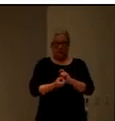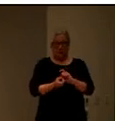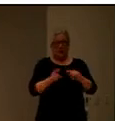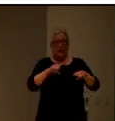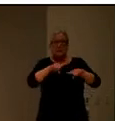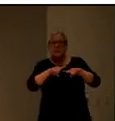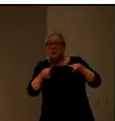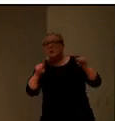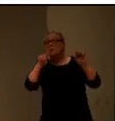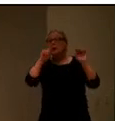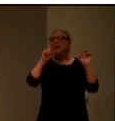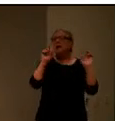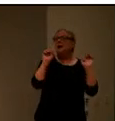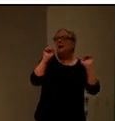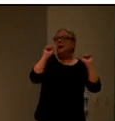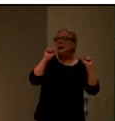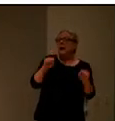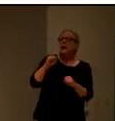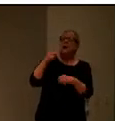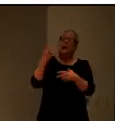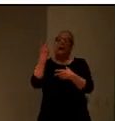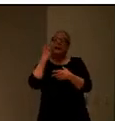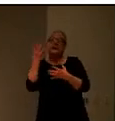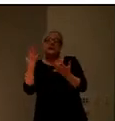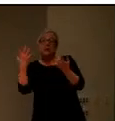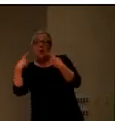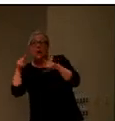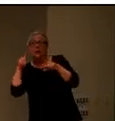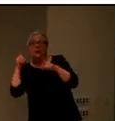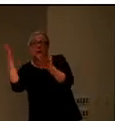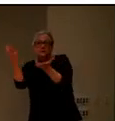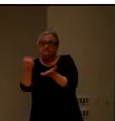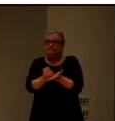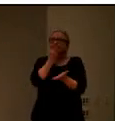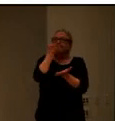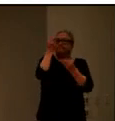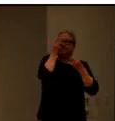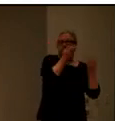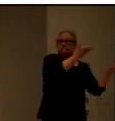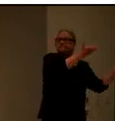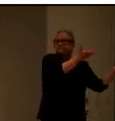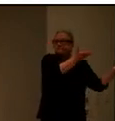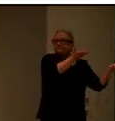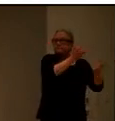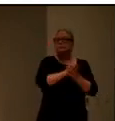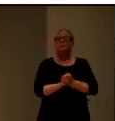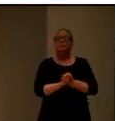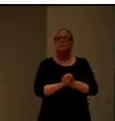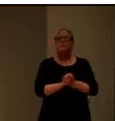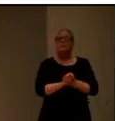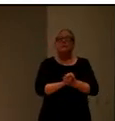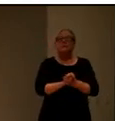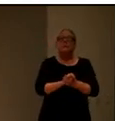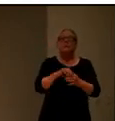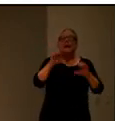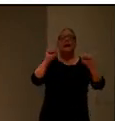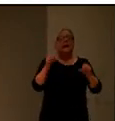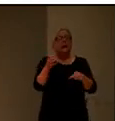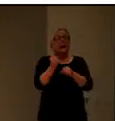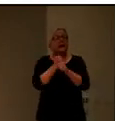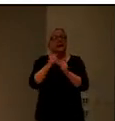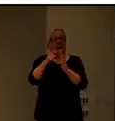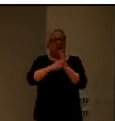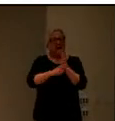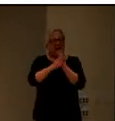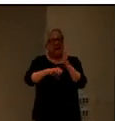leverage from what works. And so you can assess this or get this handout that has sort of 10 tips, and